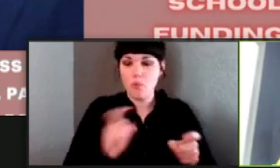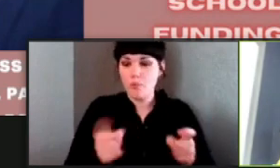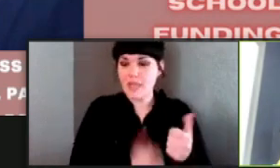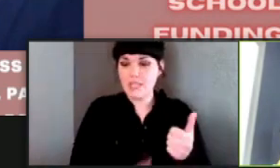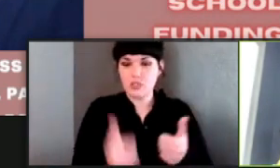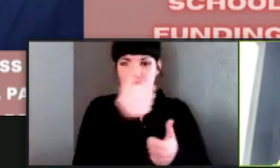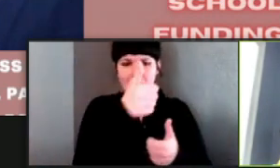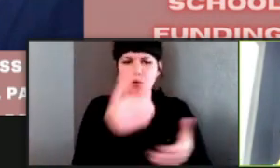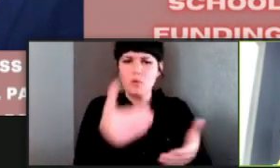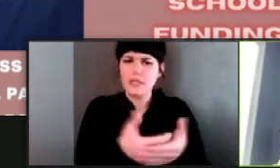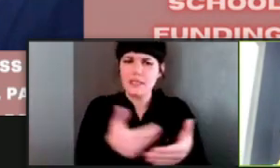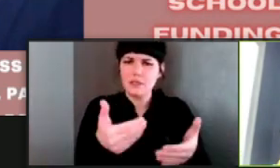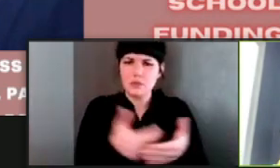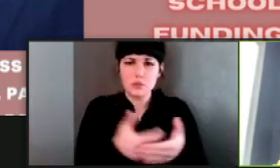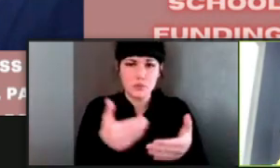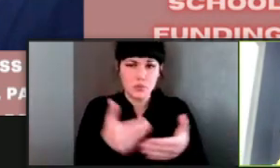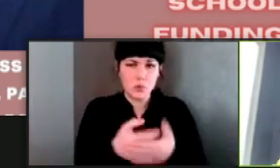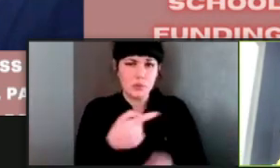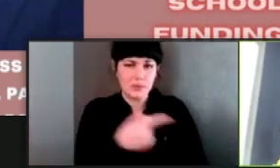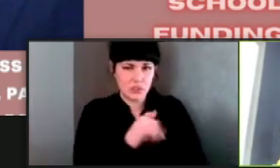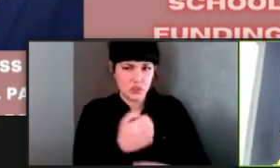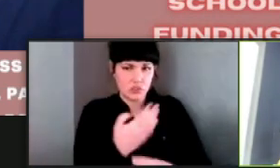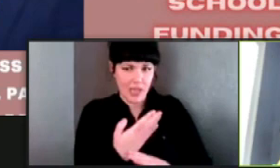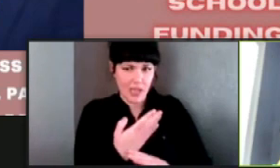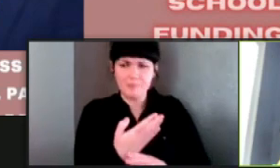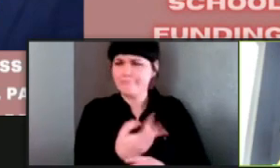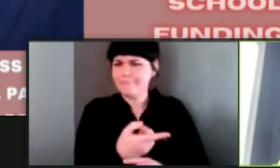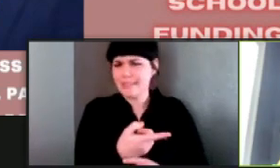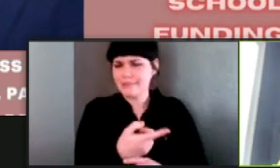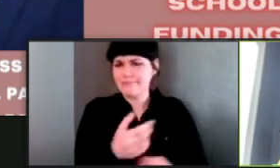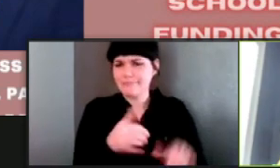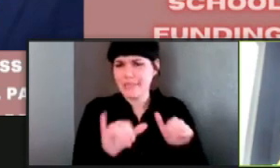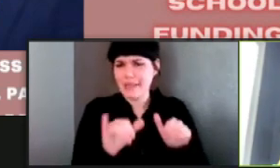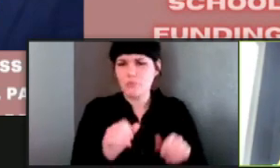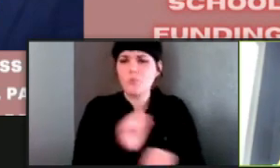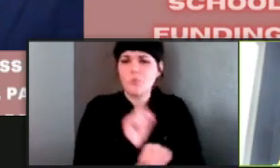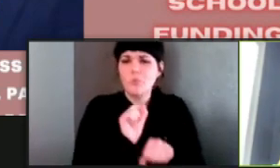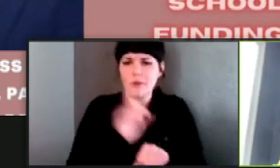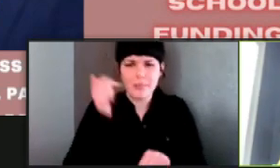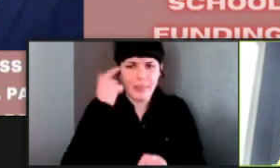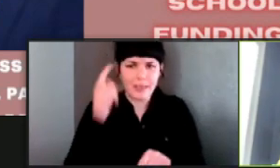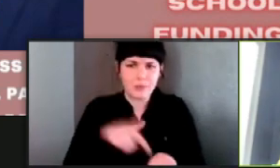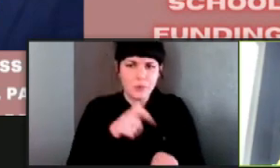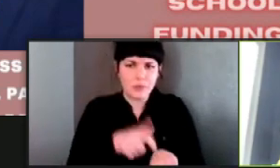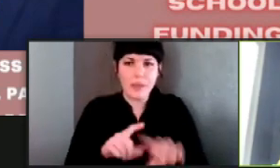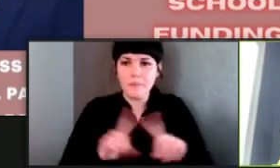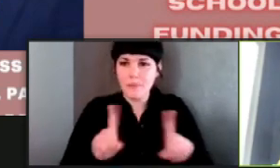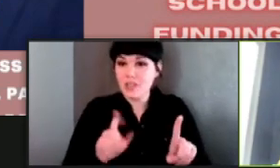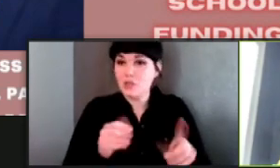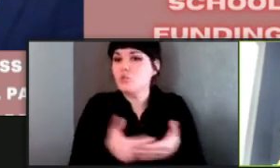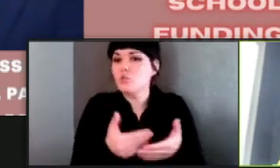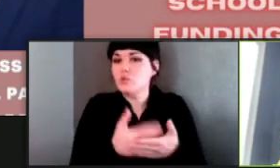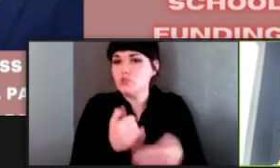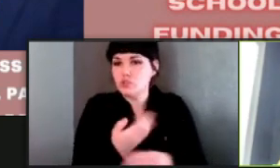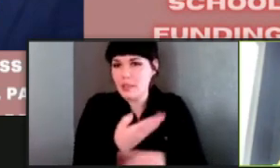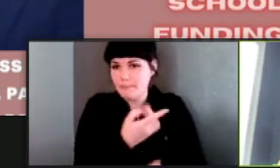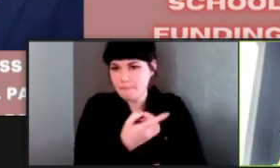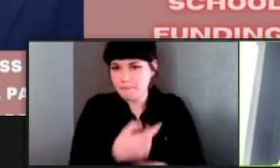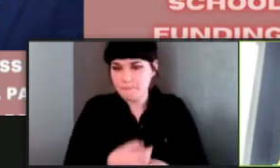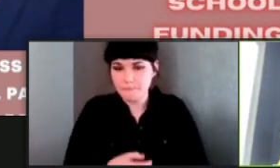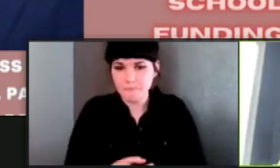to Lansing, but he's new to this position. And what he has essentially said is he wants to make sure